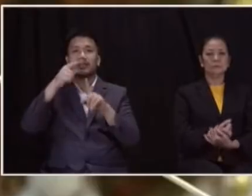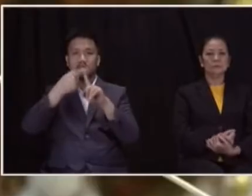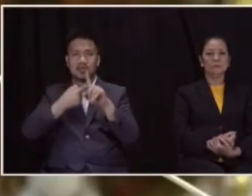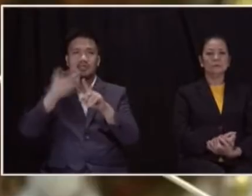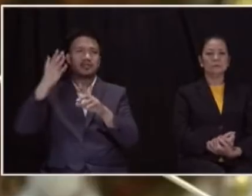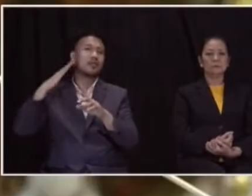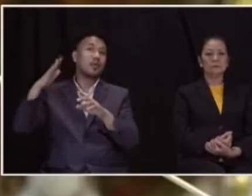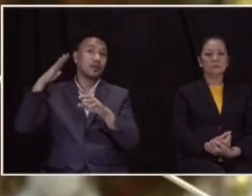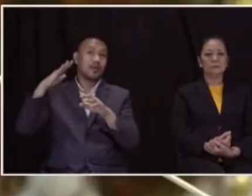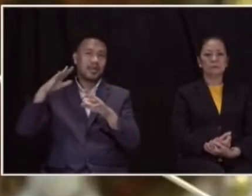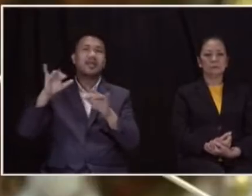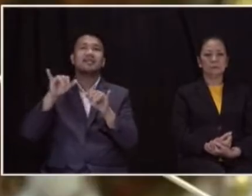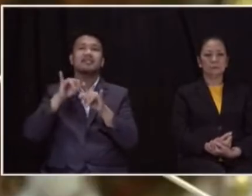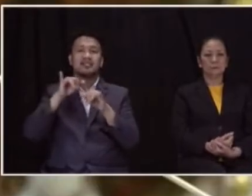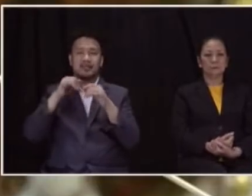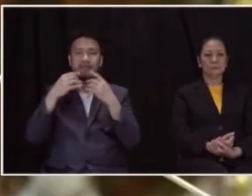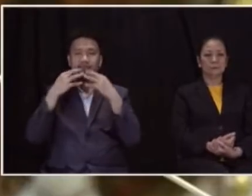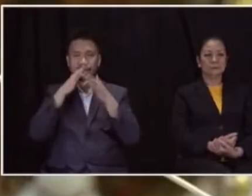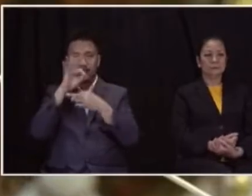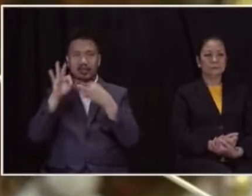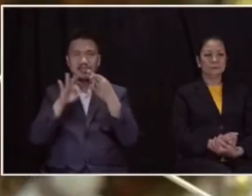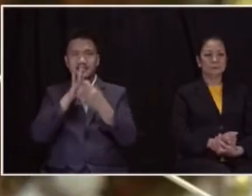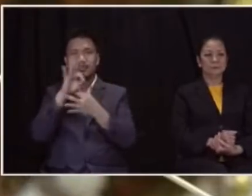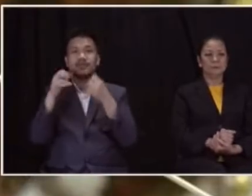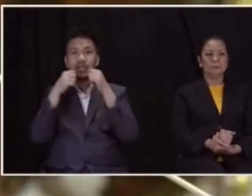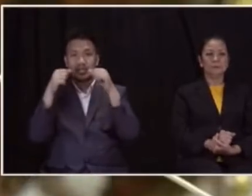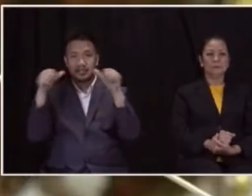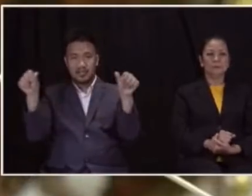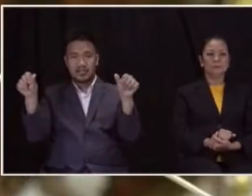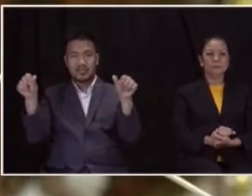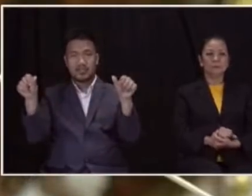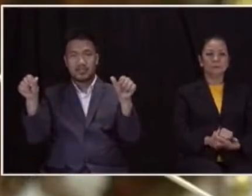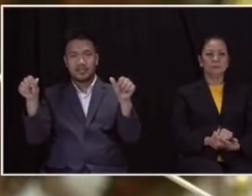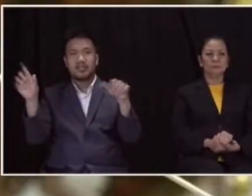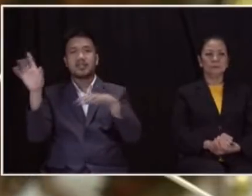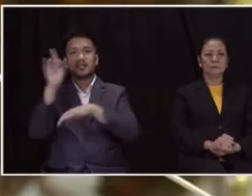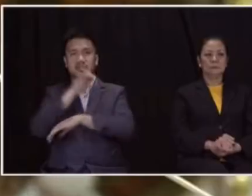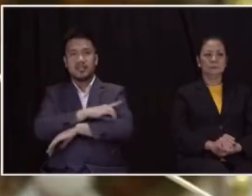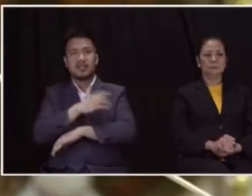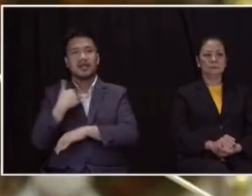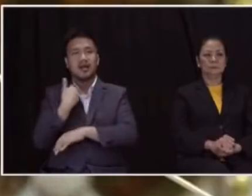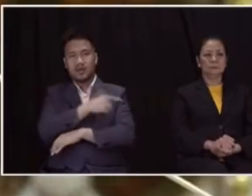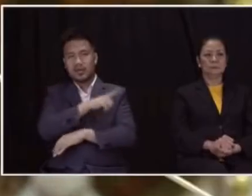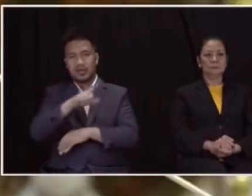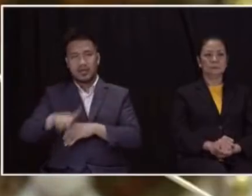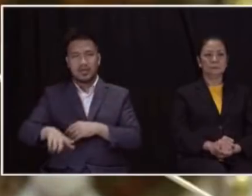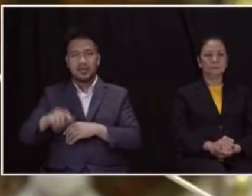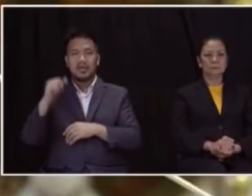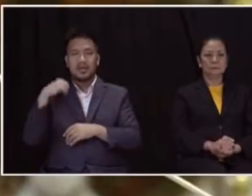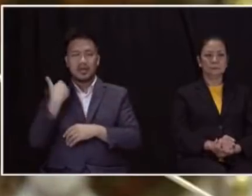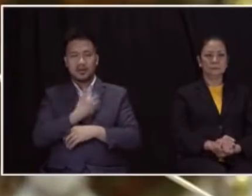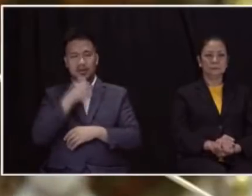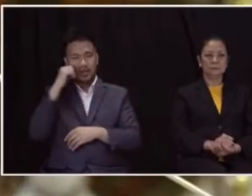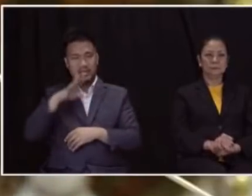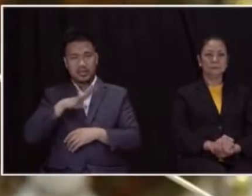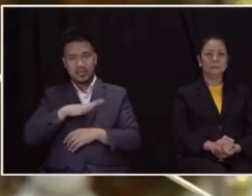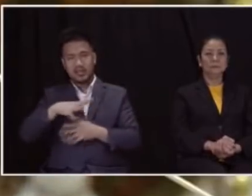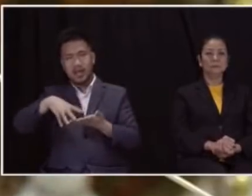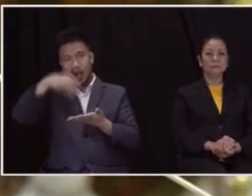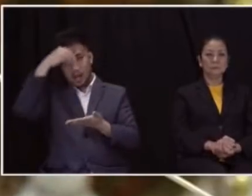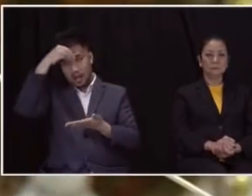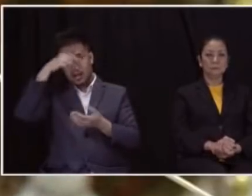ago on the Solemnity of the Annunciation, the day in which Our Lady learned from the angel Gabriel that